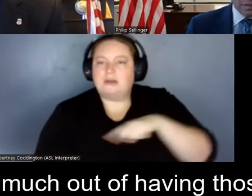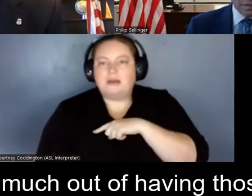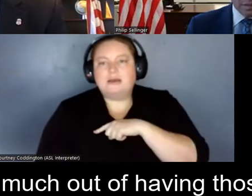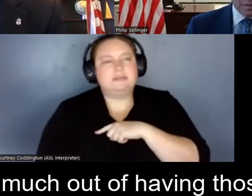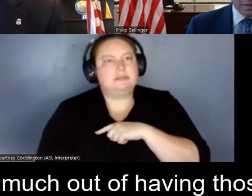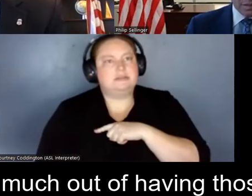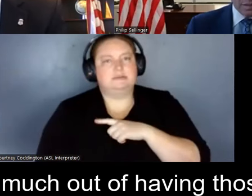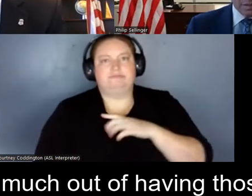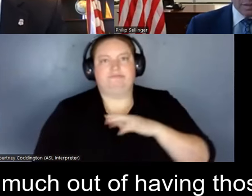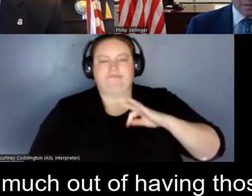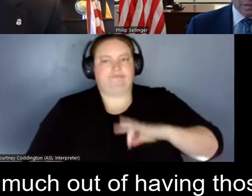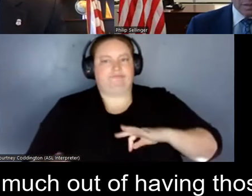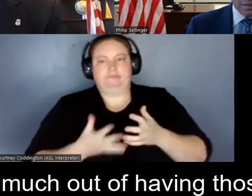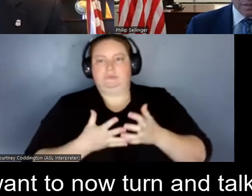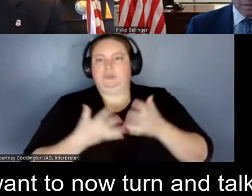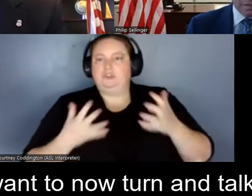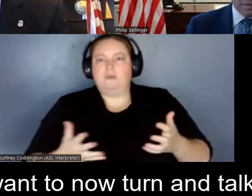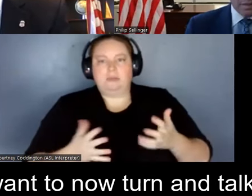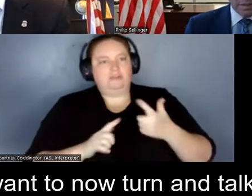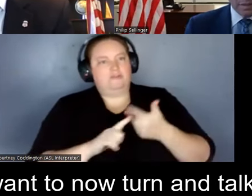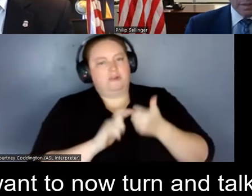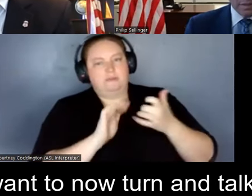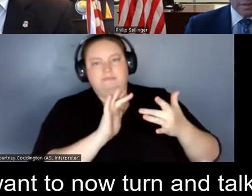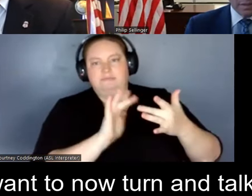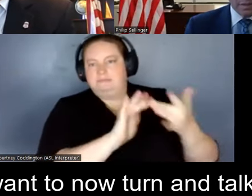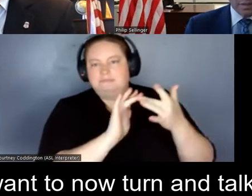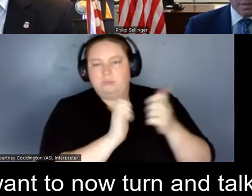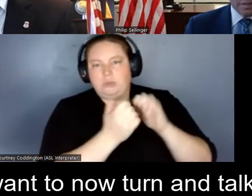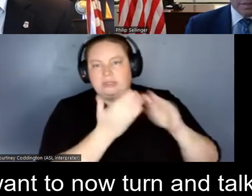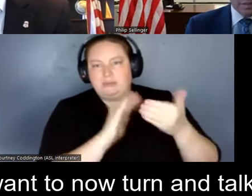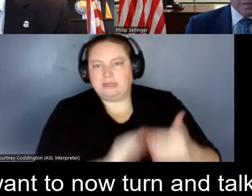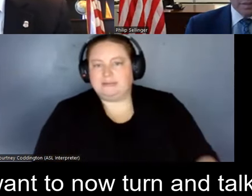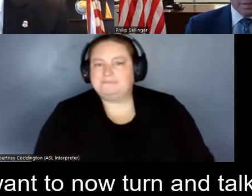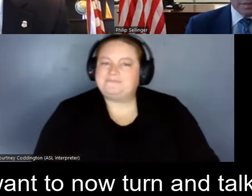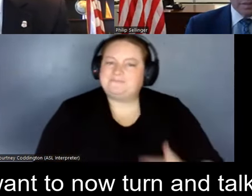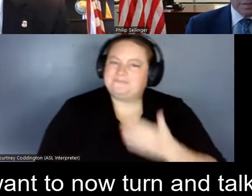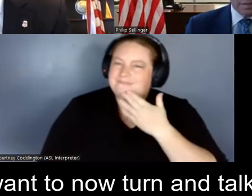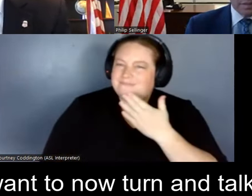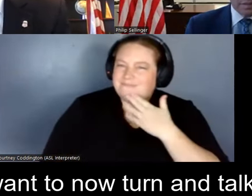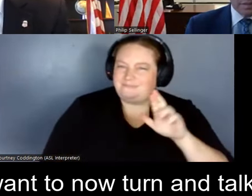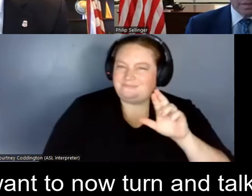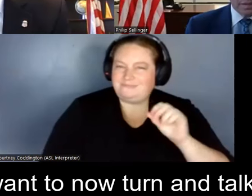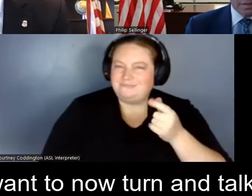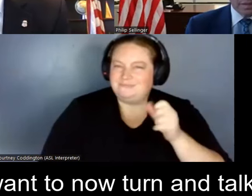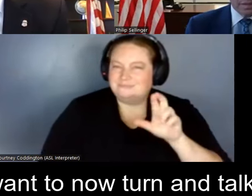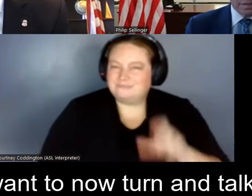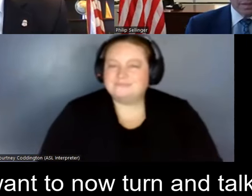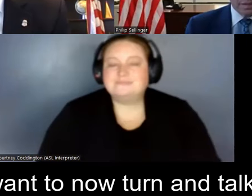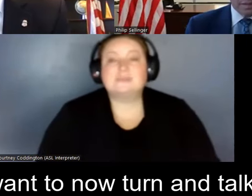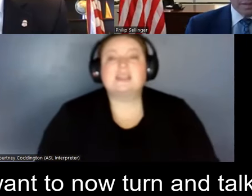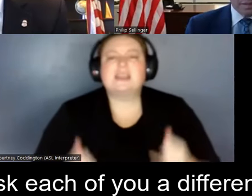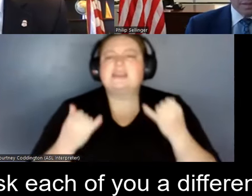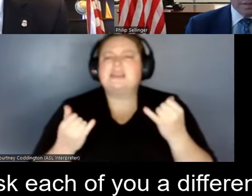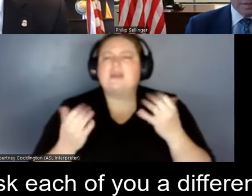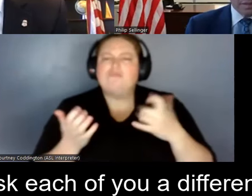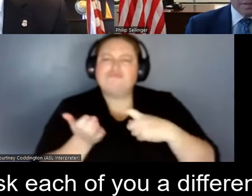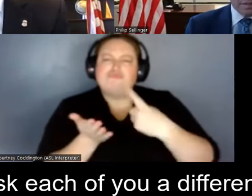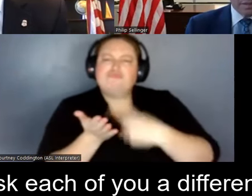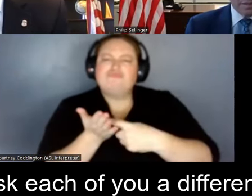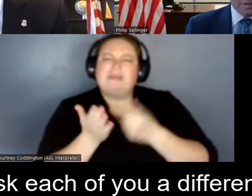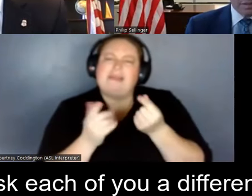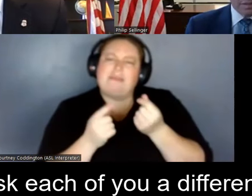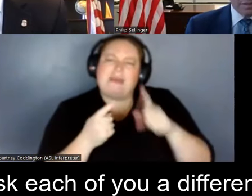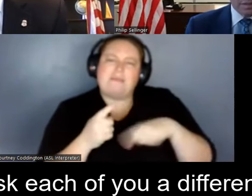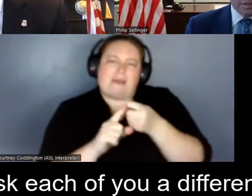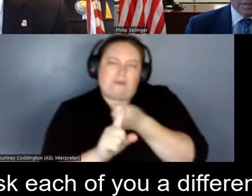out of having those contacts with the members of our community. Thank you, Roger. I want to now turn and talk a little bit about impact, and I'm going to